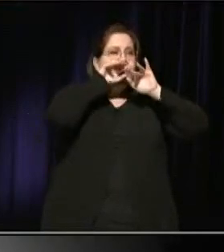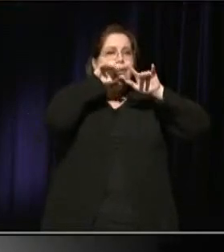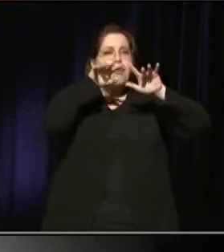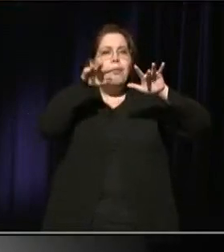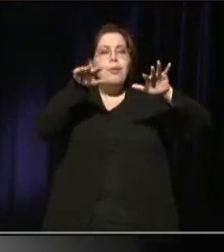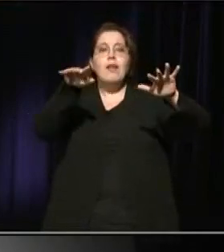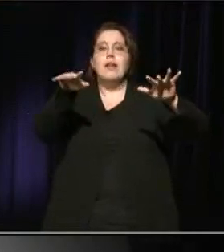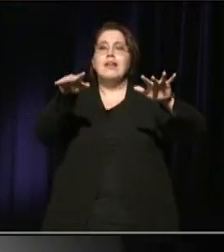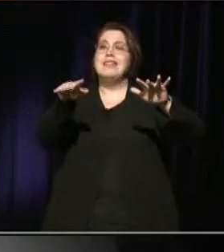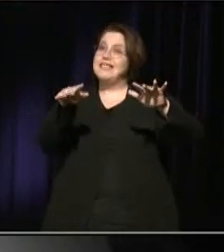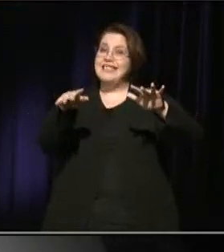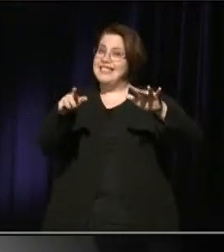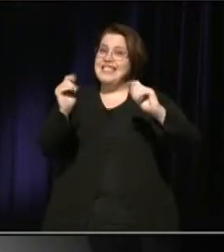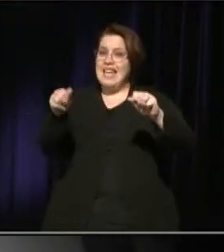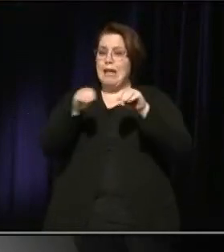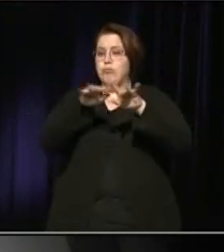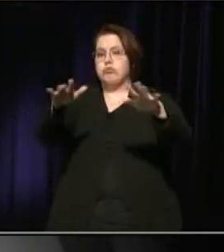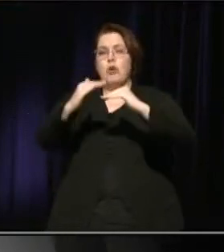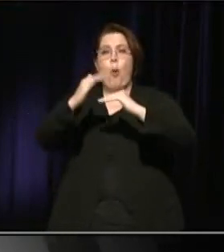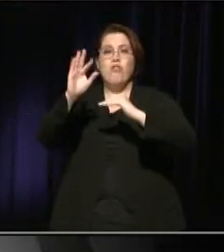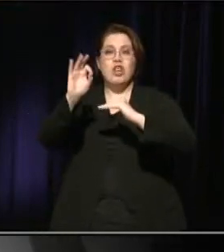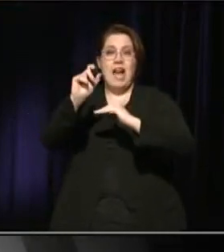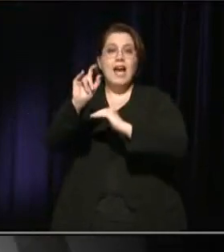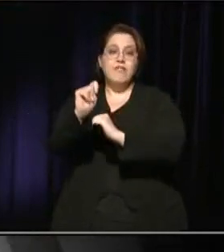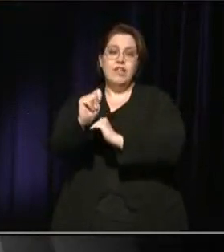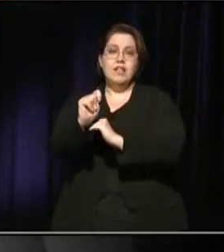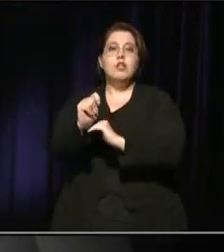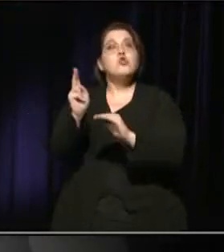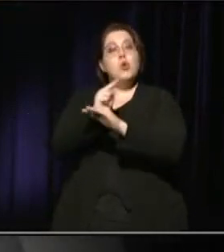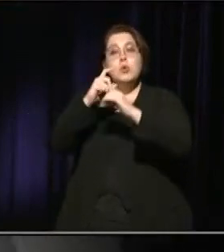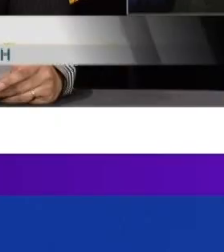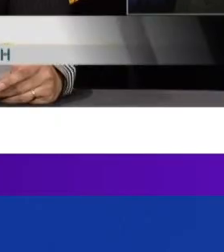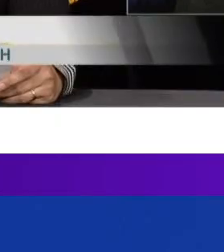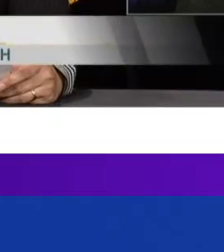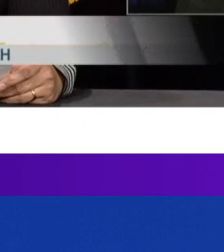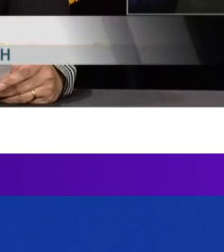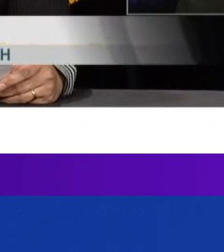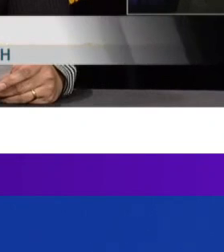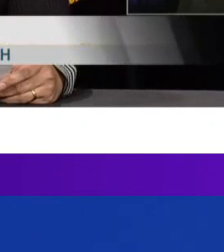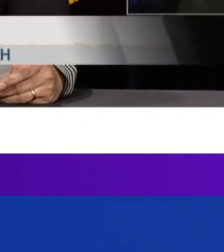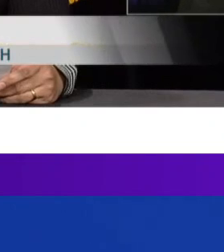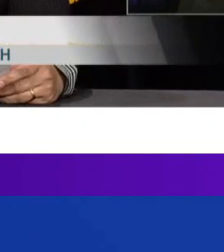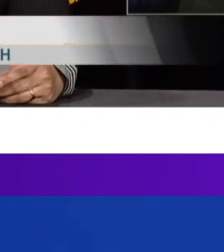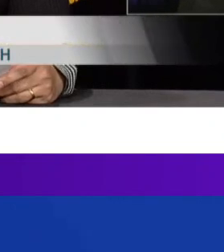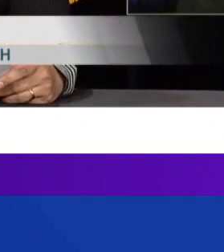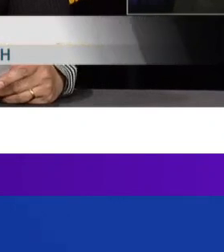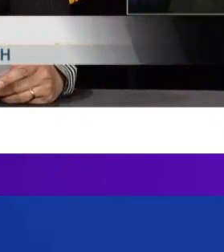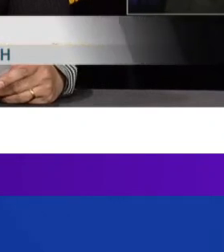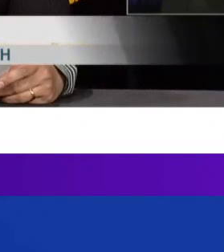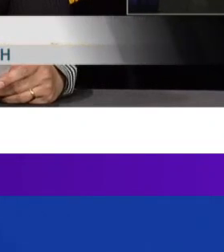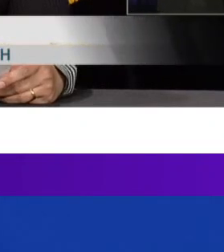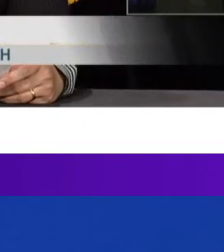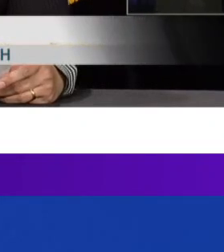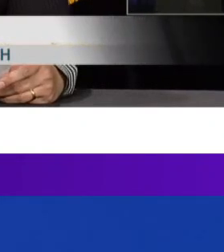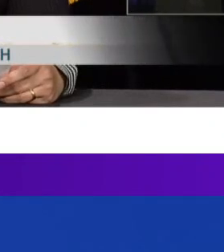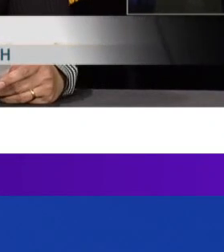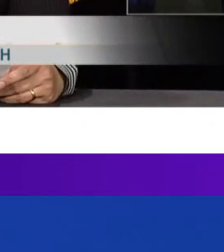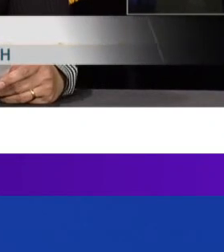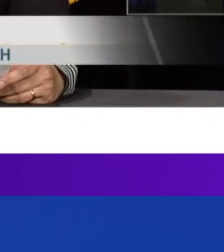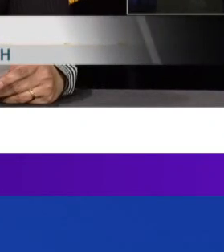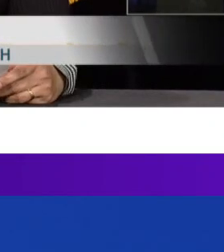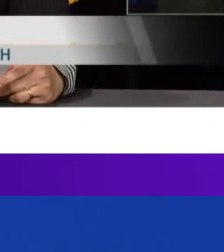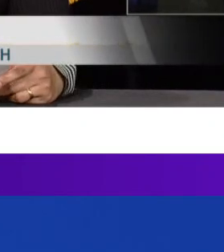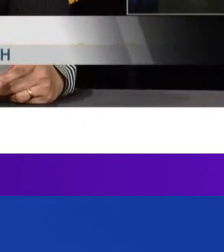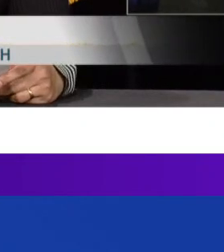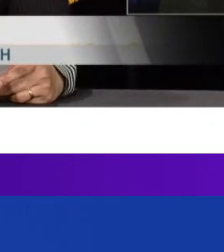travel beyond 9 feet. So while wearing a mask mitigates the risk, it is... And a daily update will continue on our KENS 5